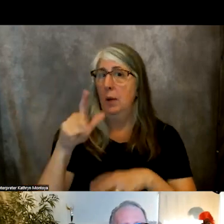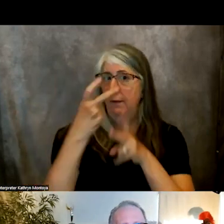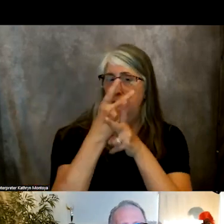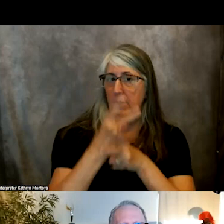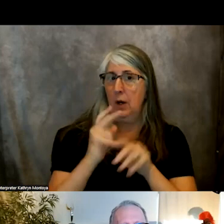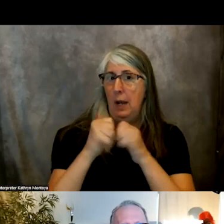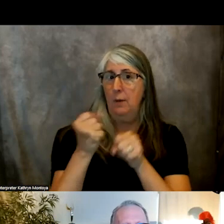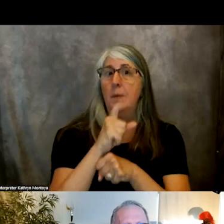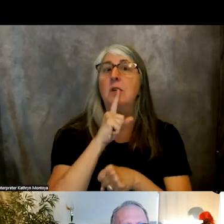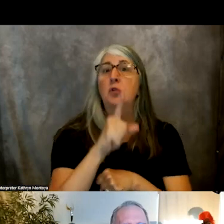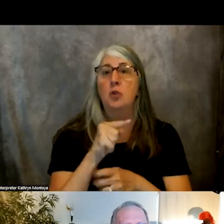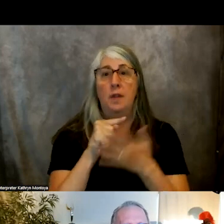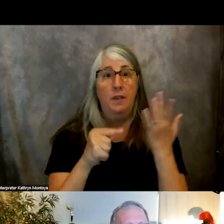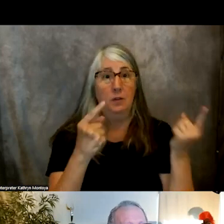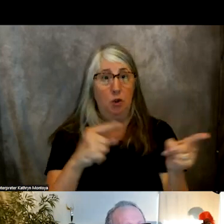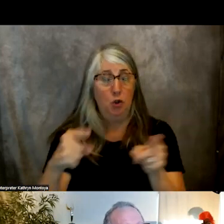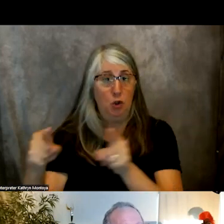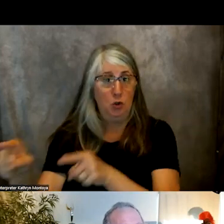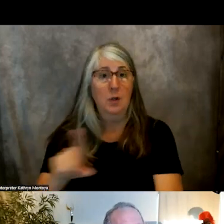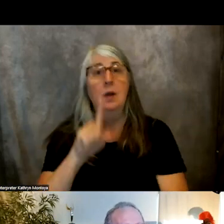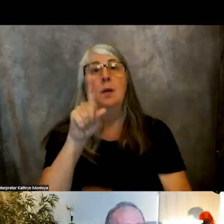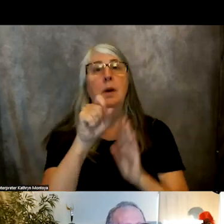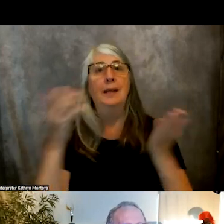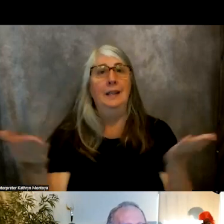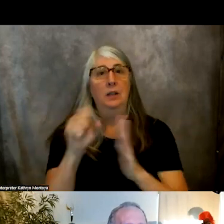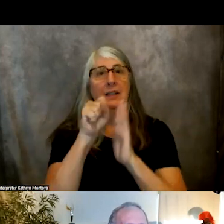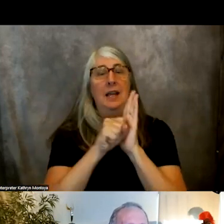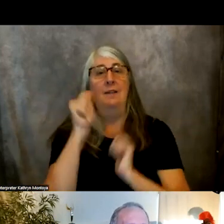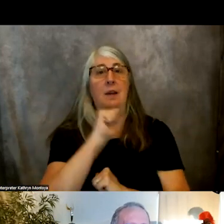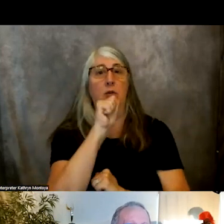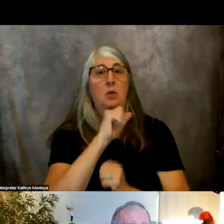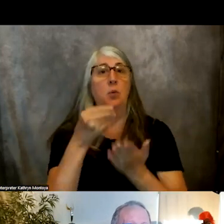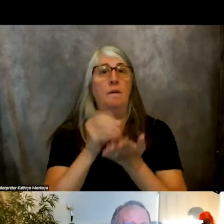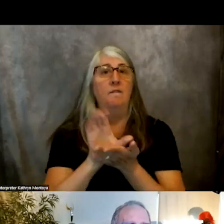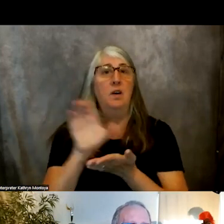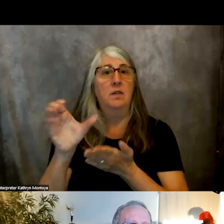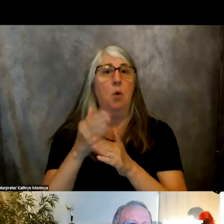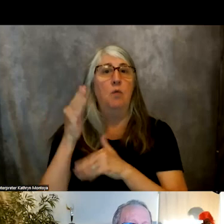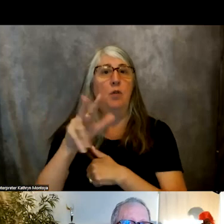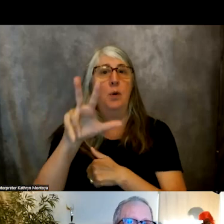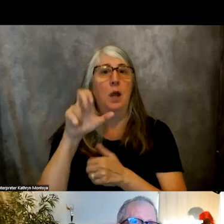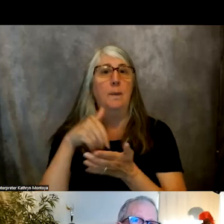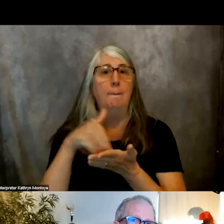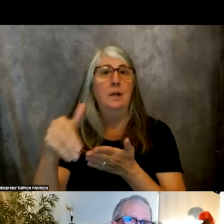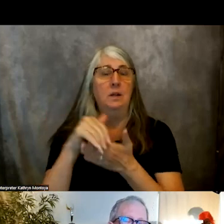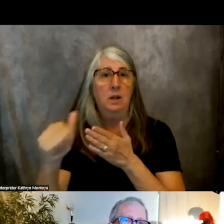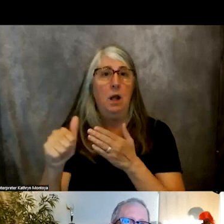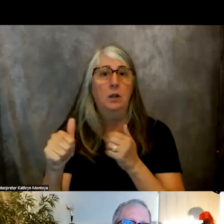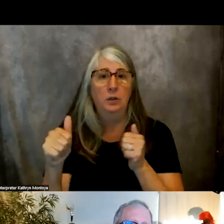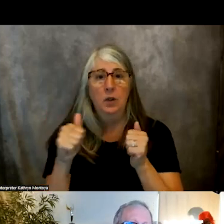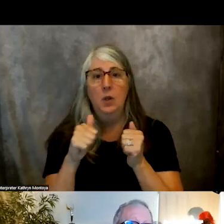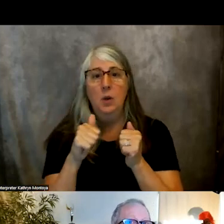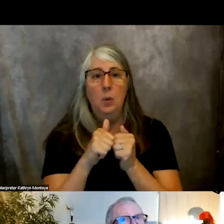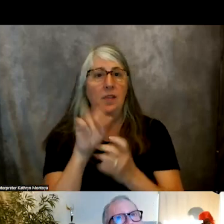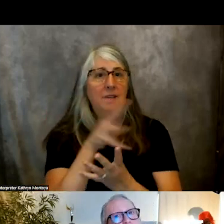how to make sure these occur. But the state of Arizona funds them to the tune of over $300 million with scale and